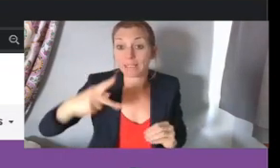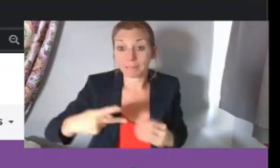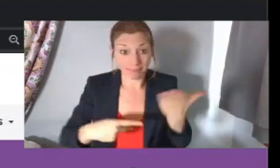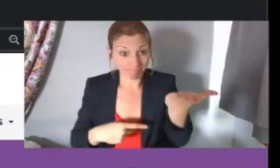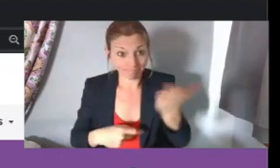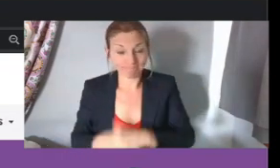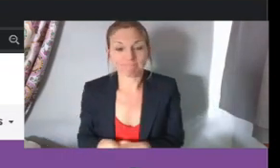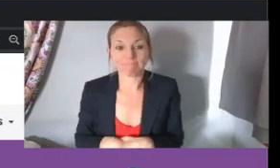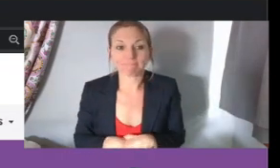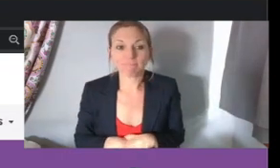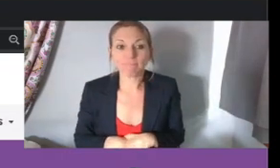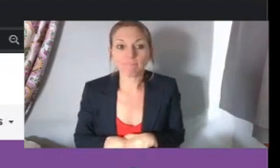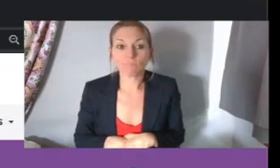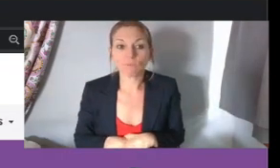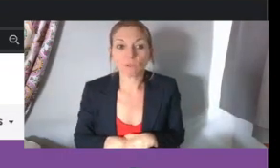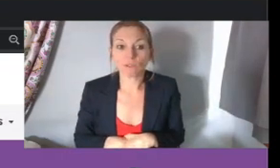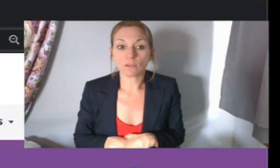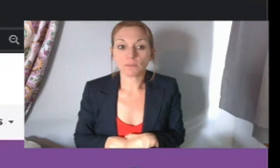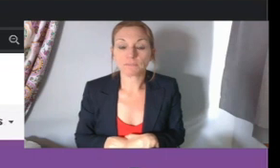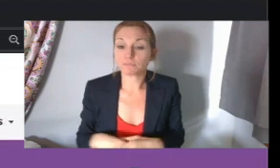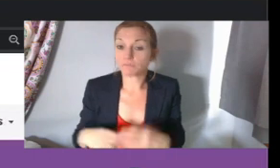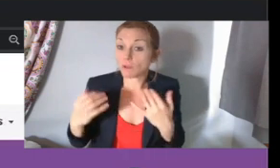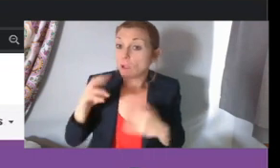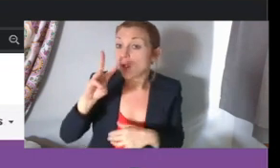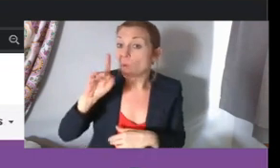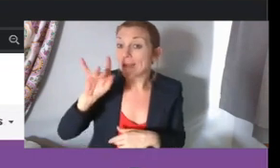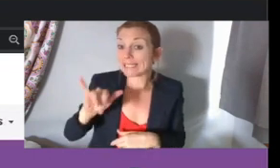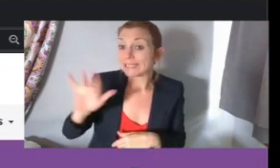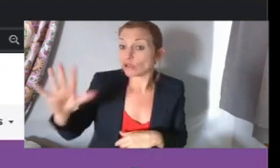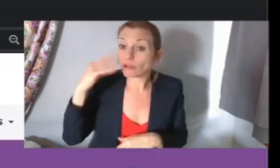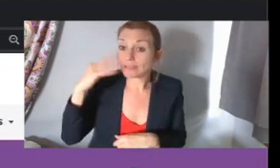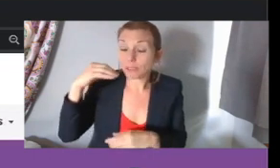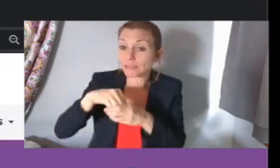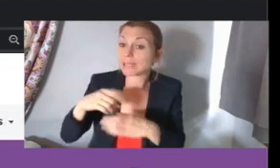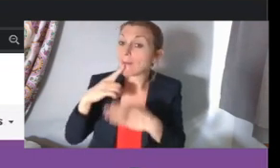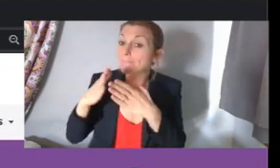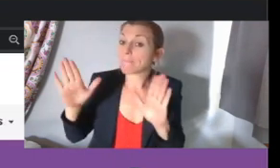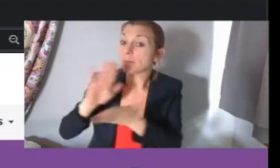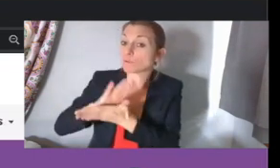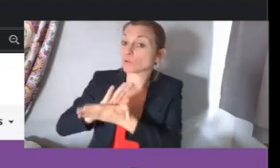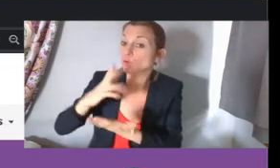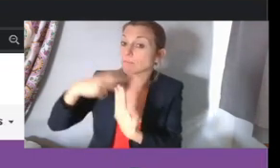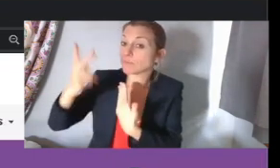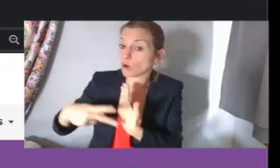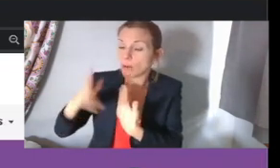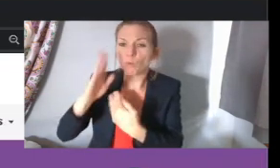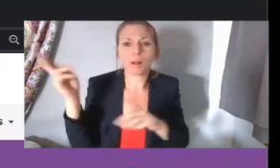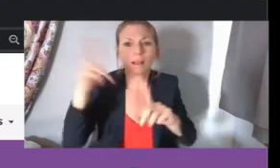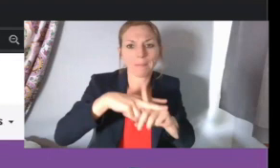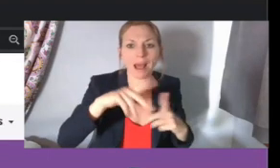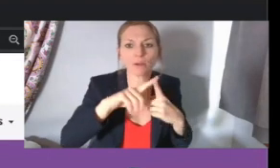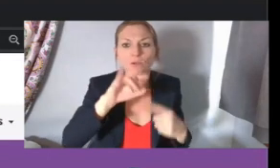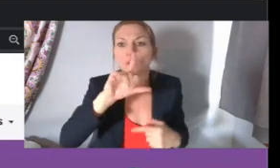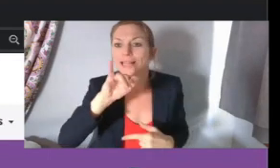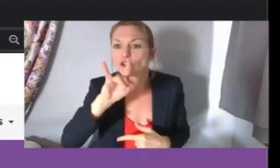today we're going to apply some of Wendy's experiences in the public school system to the literacy 4-6 model.